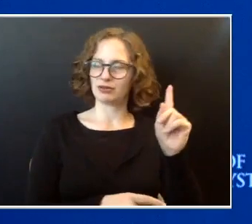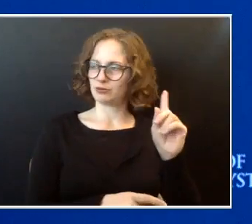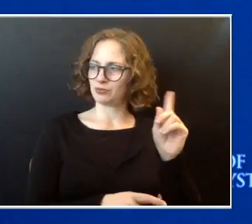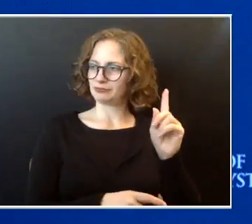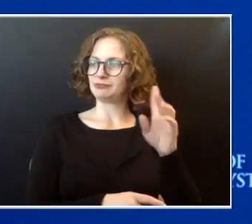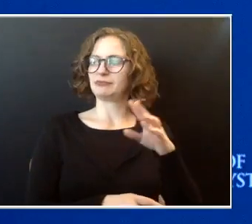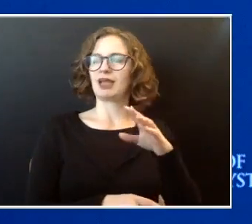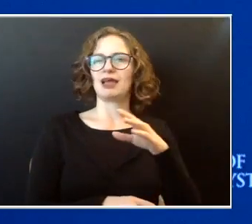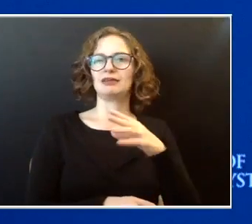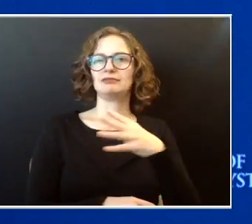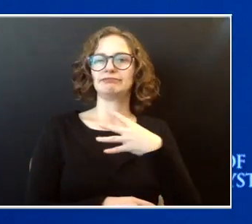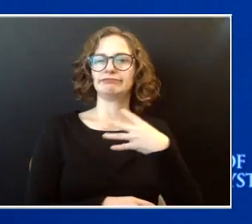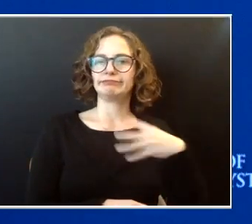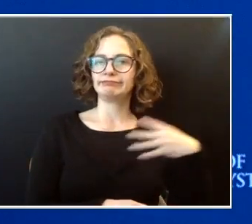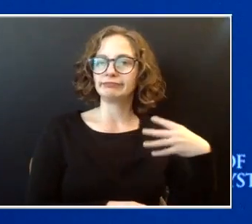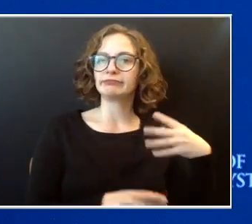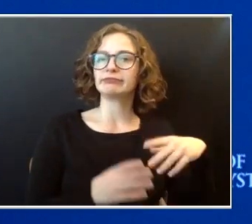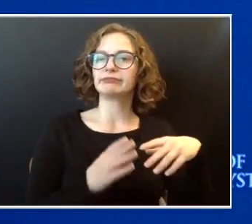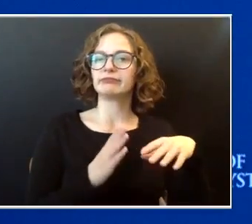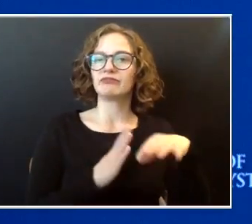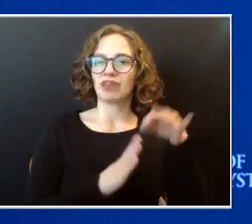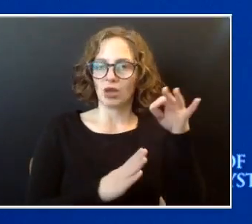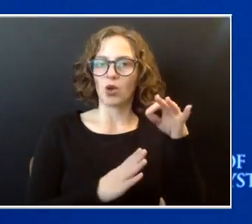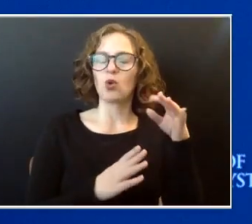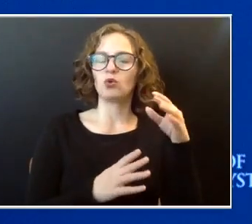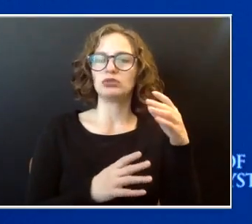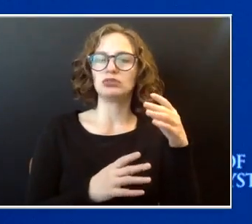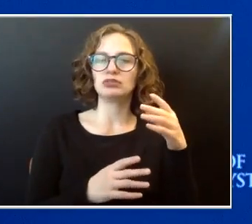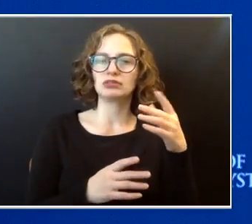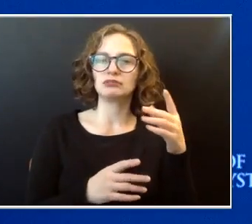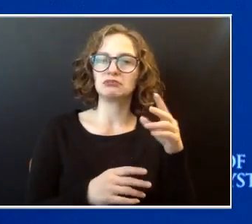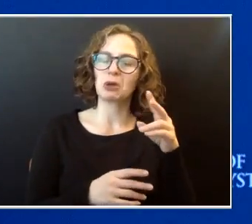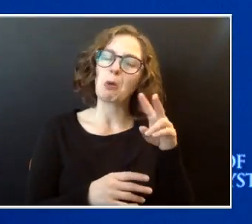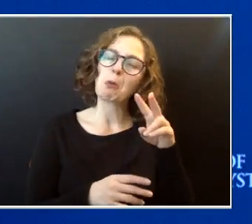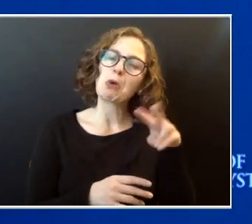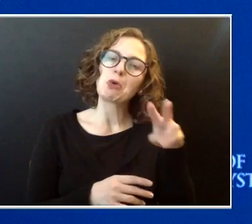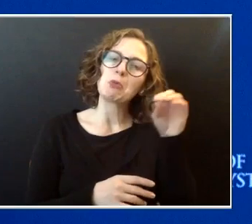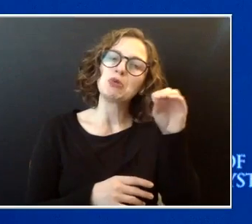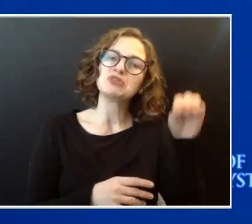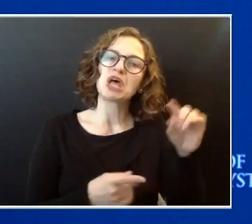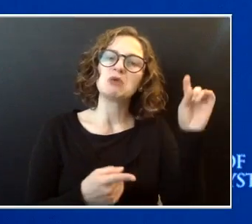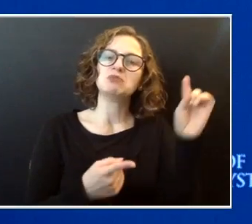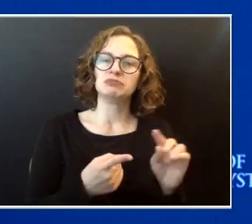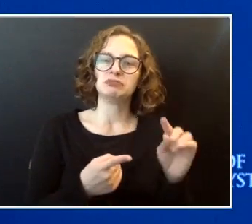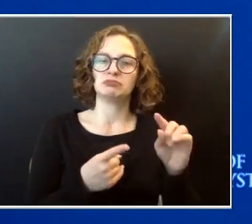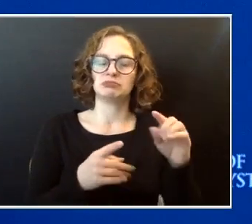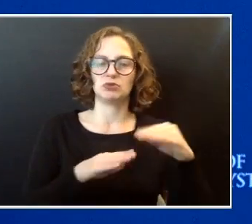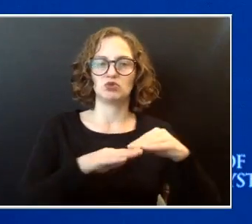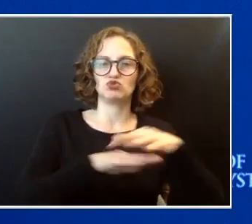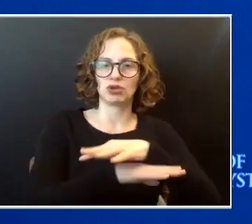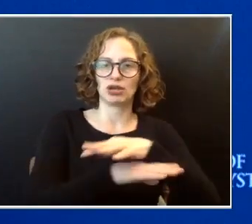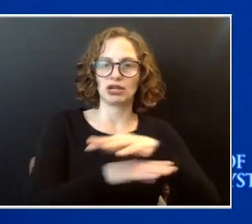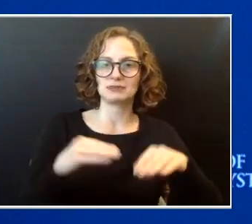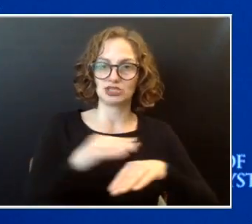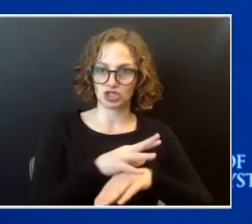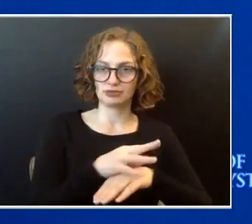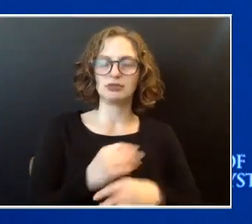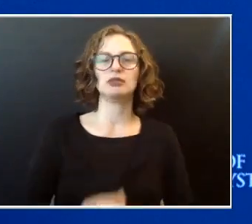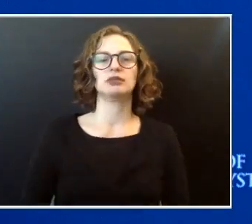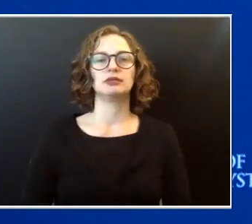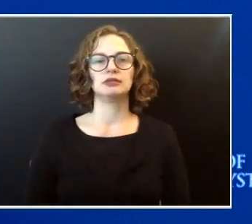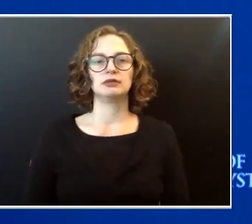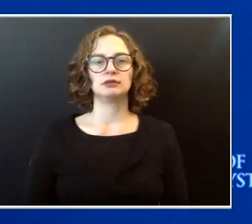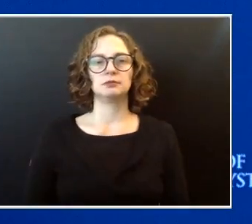20% reduced transmission for those people that wore masks as opposed to those people that did not. There were confounders to that. There was